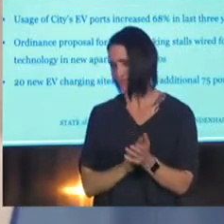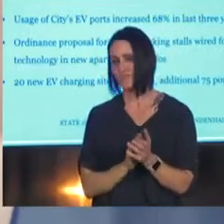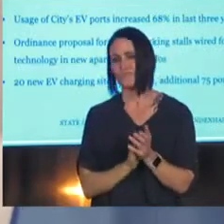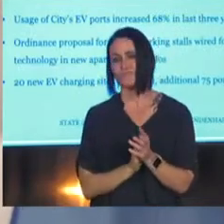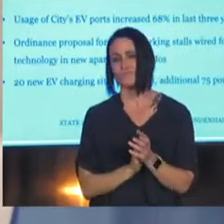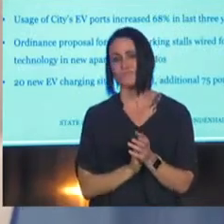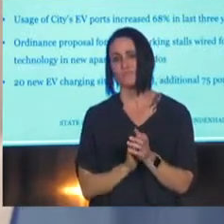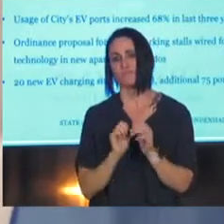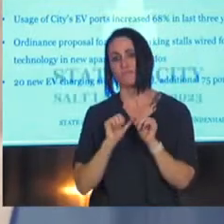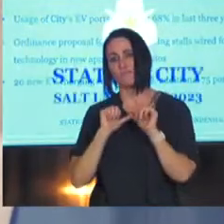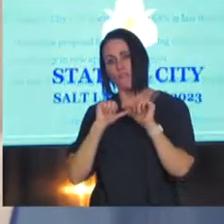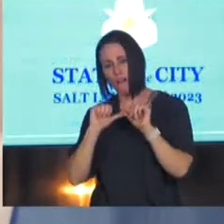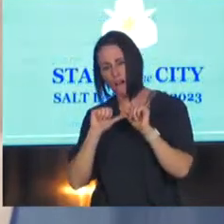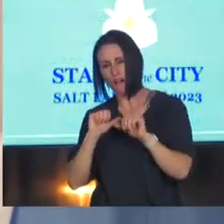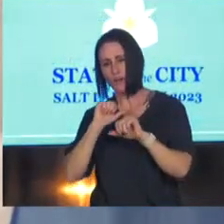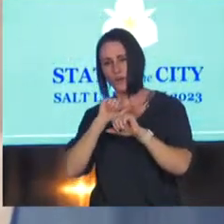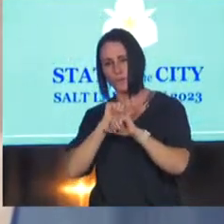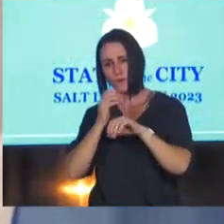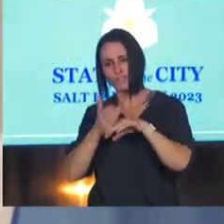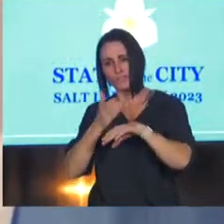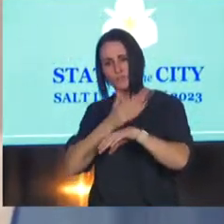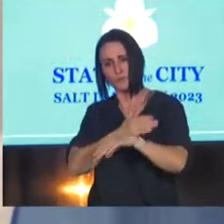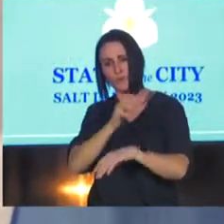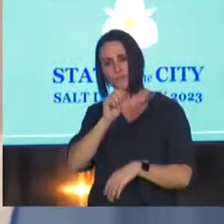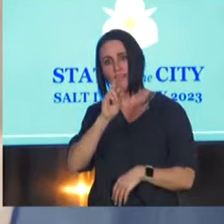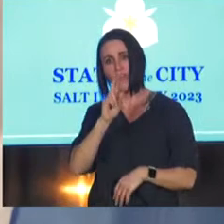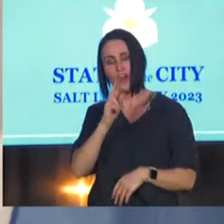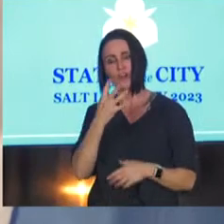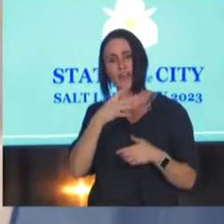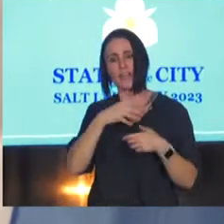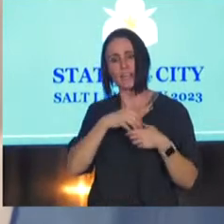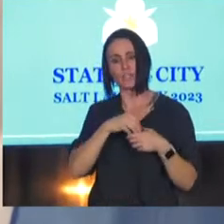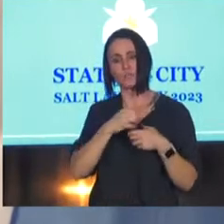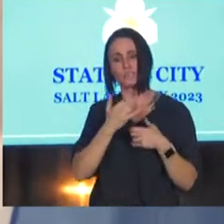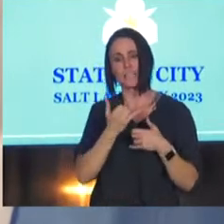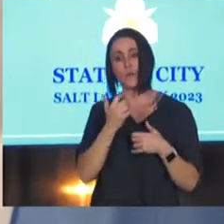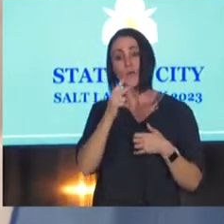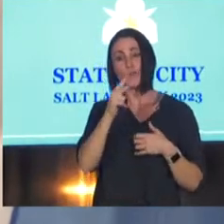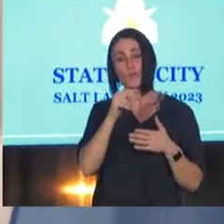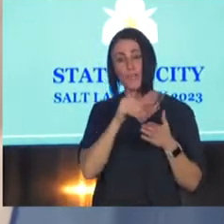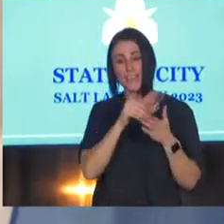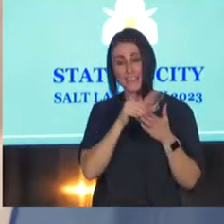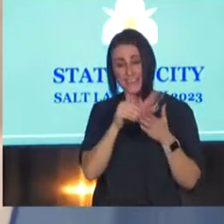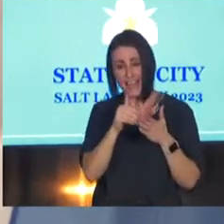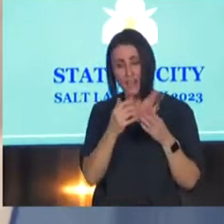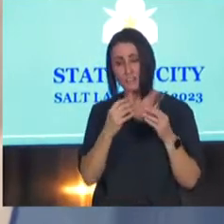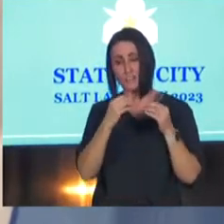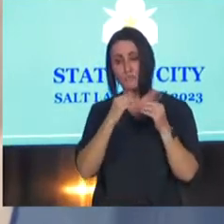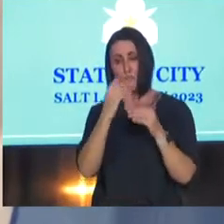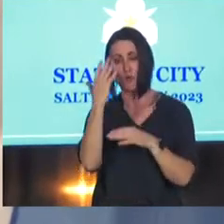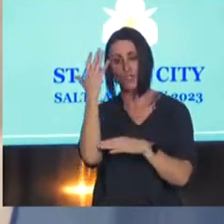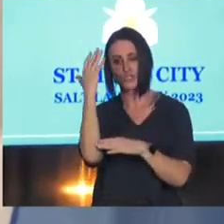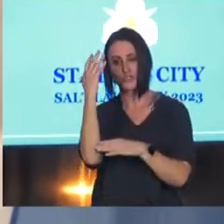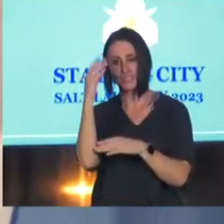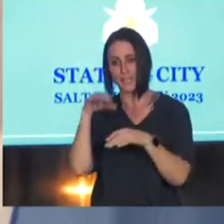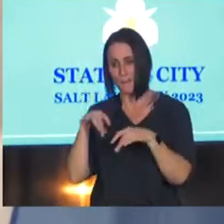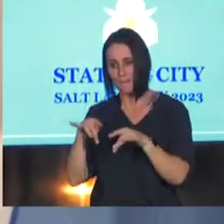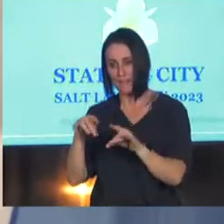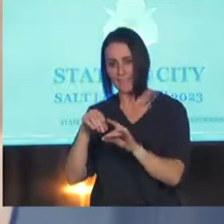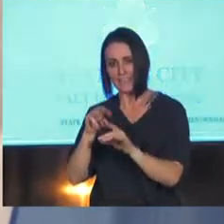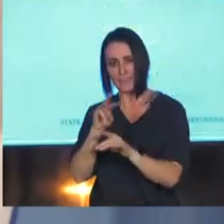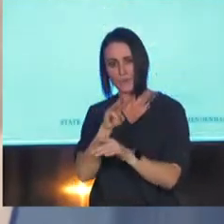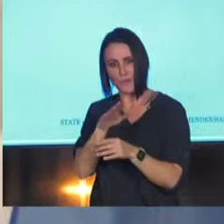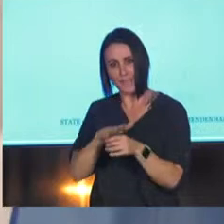Our ongoing work to improve our air quality also includes now 3,000 additional trees we've planted in West